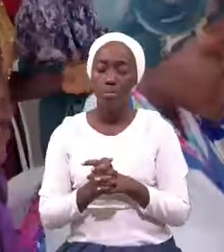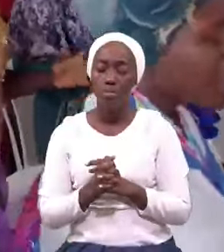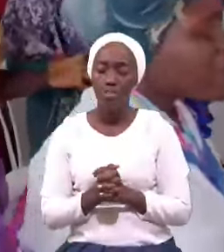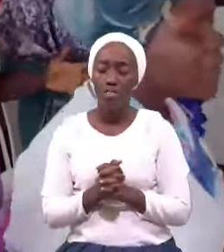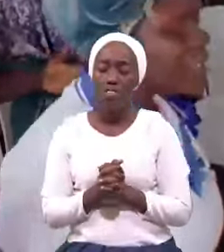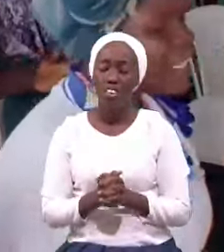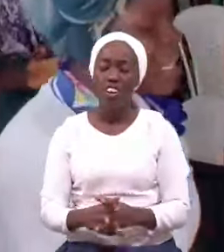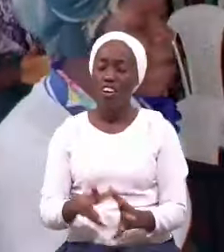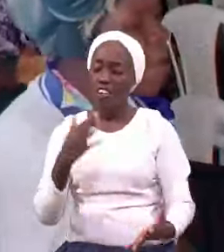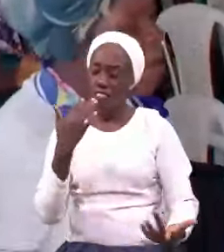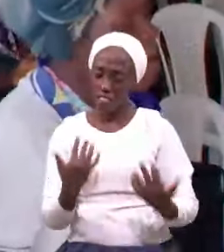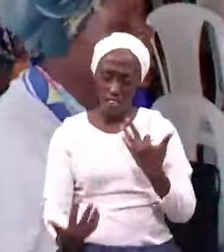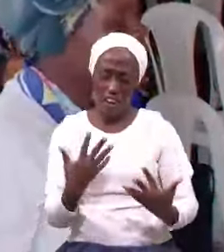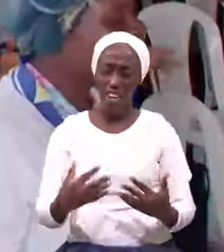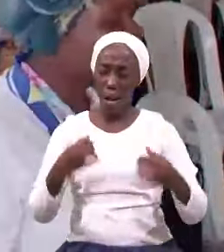Fire power.